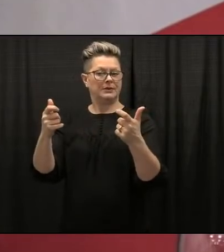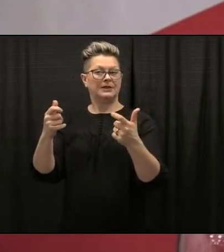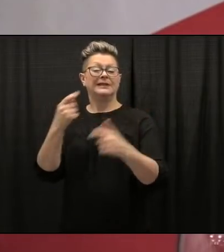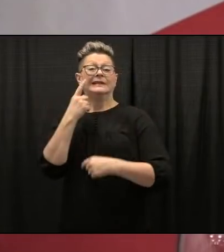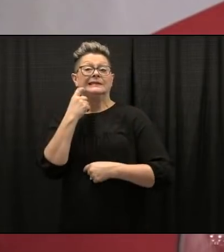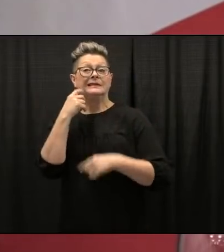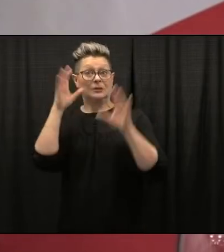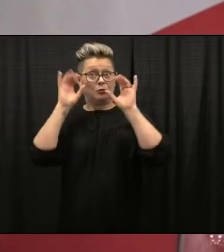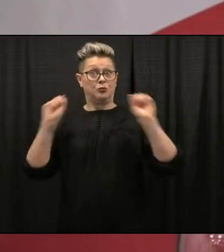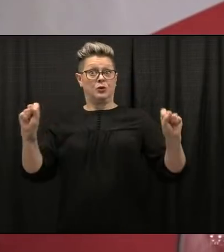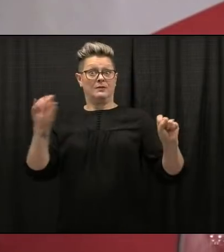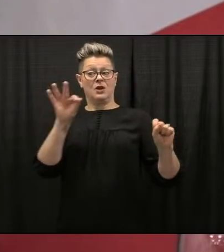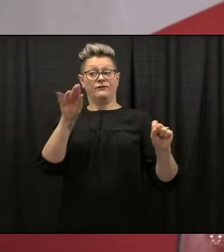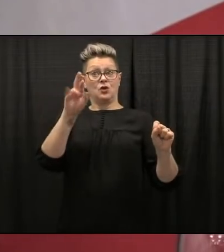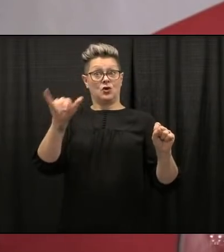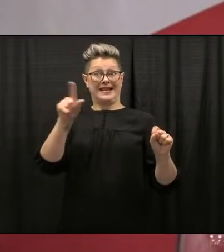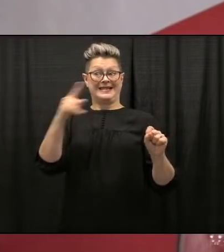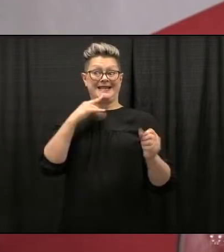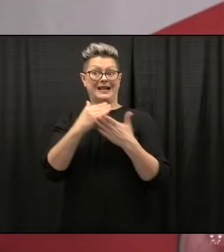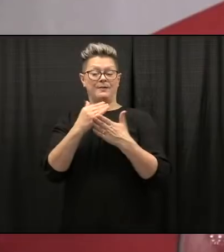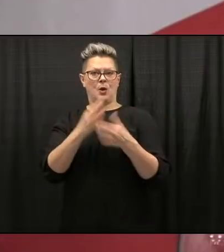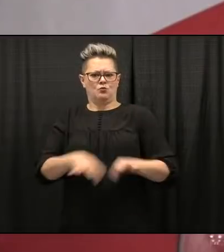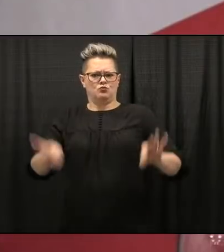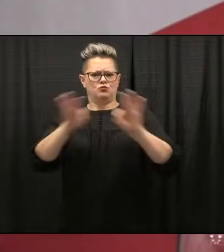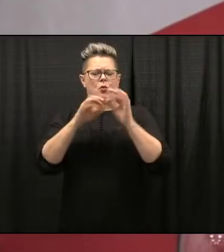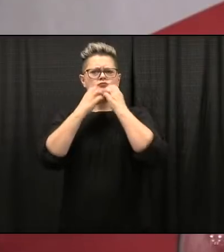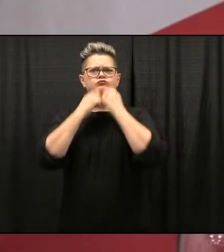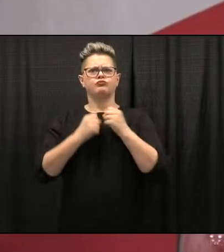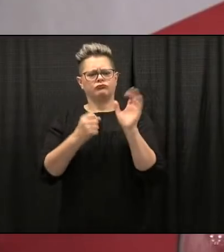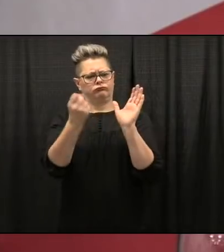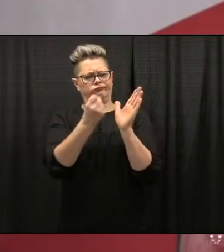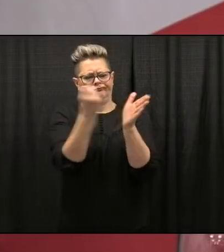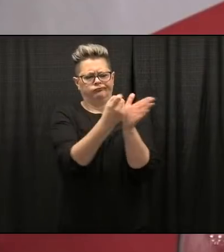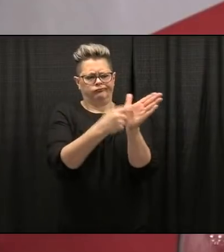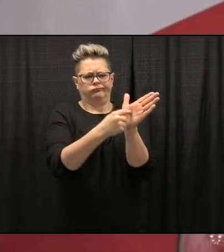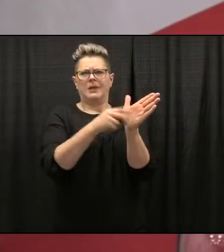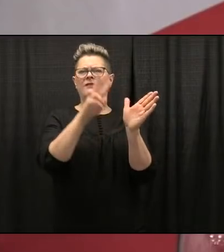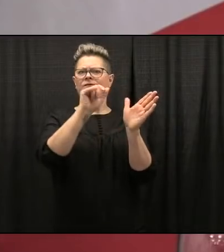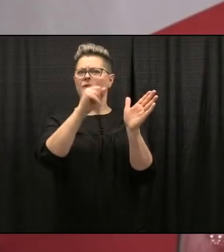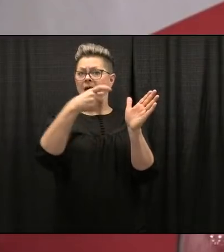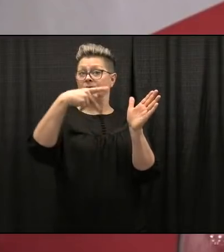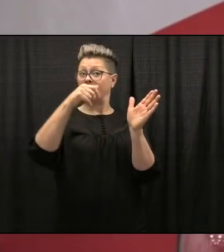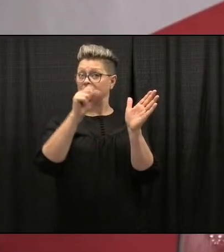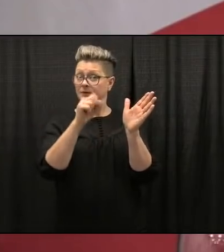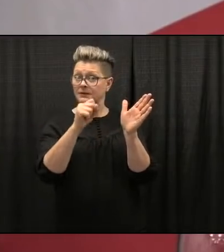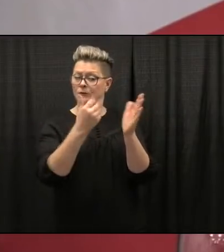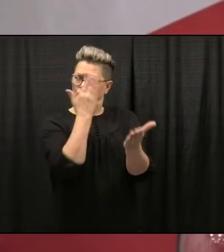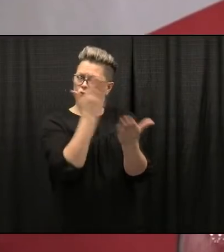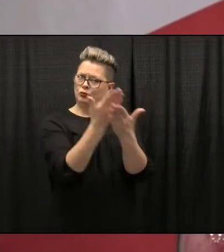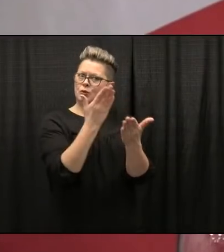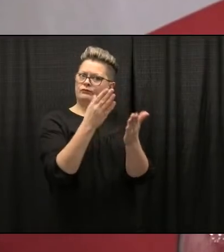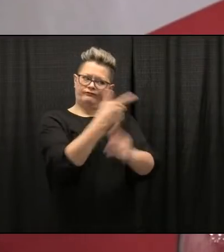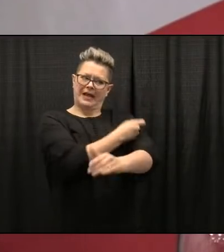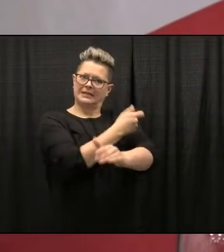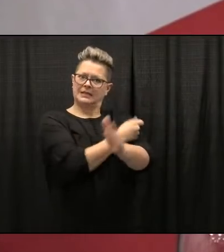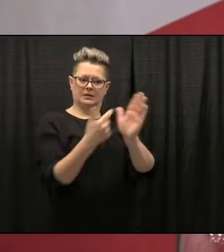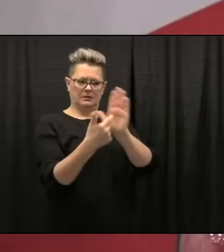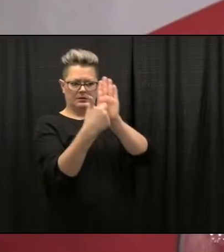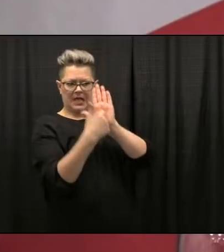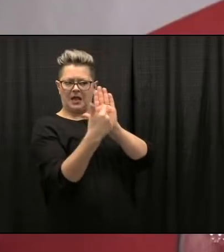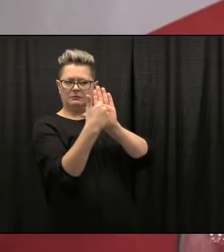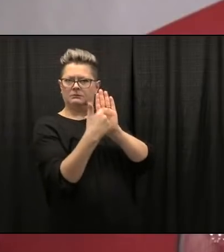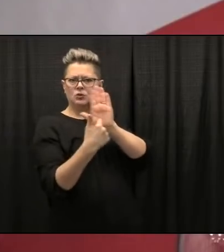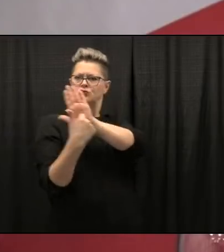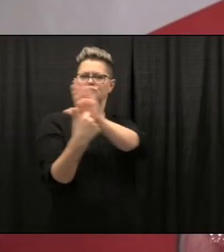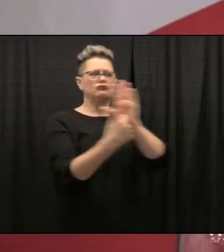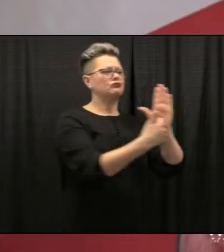moments ago referenced the importance of VaxPass and the proof of vaccine as a way of helping